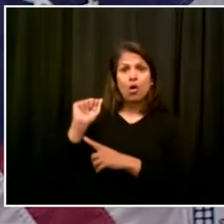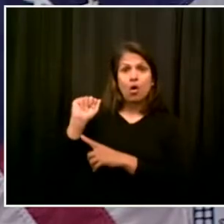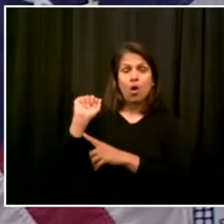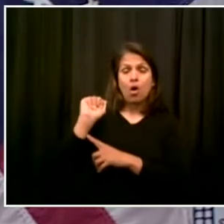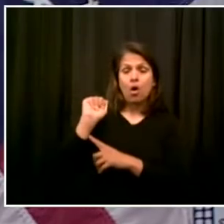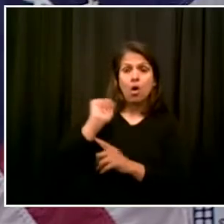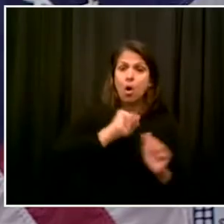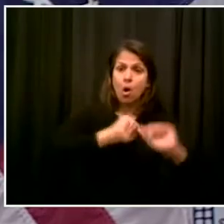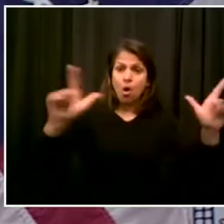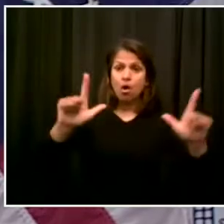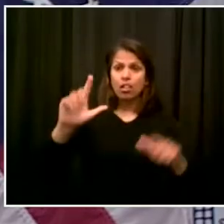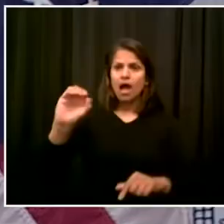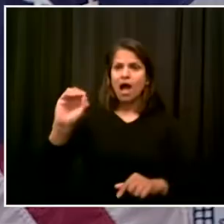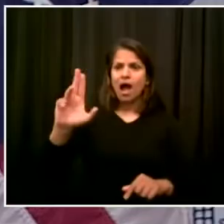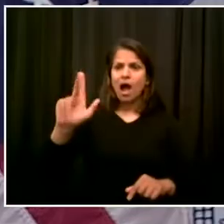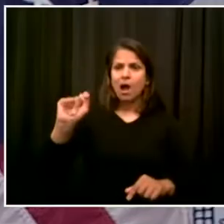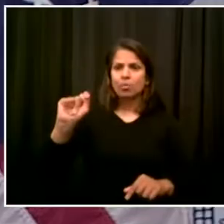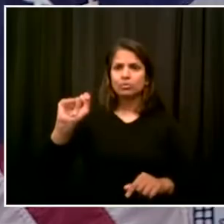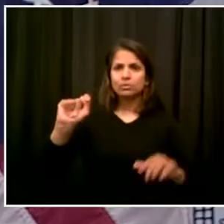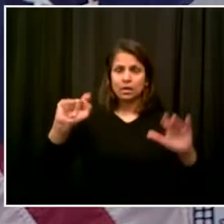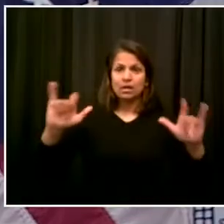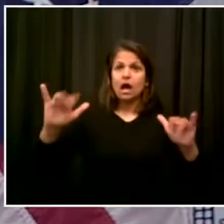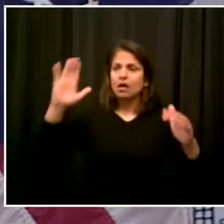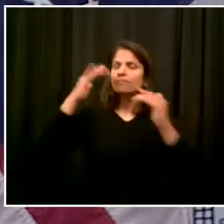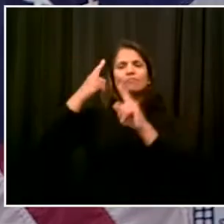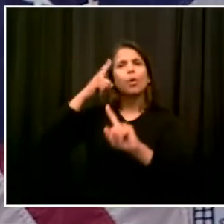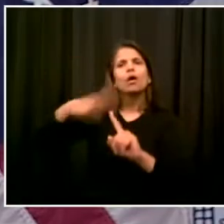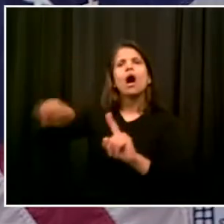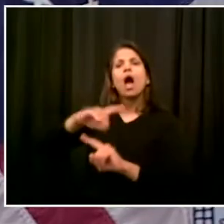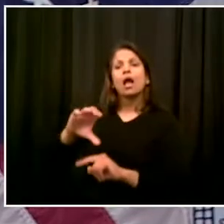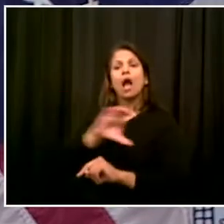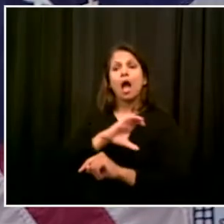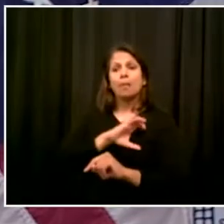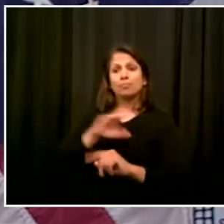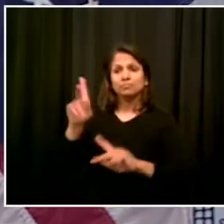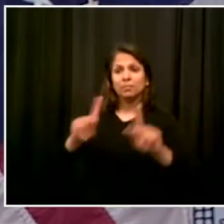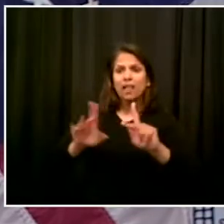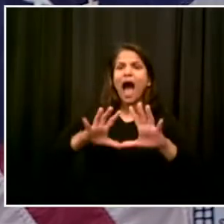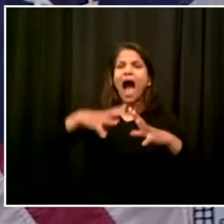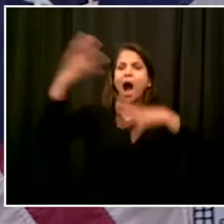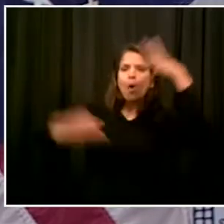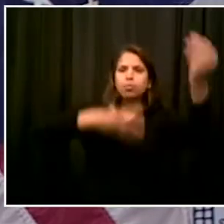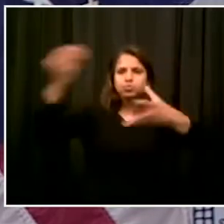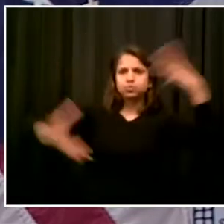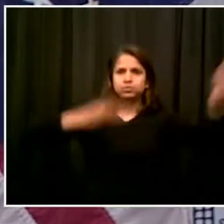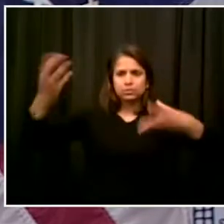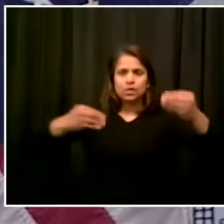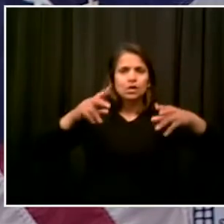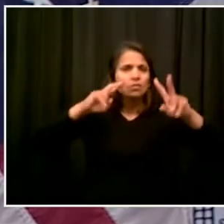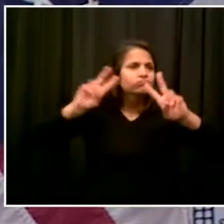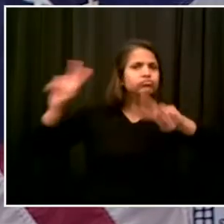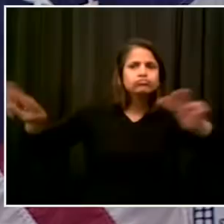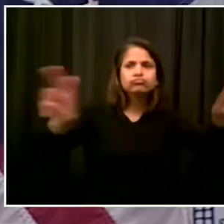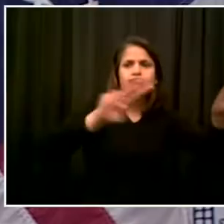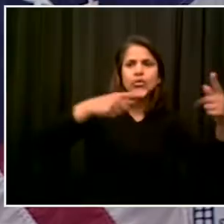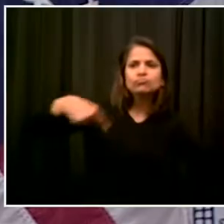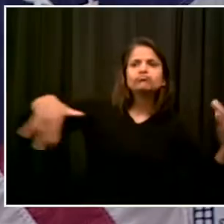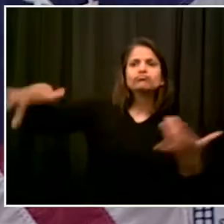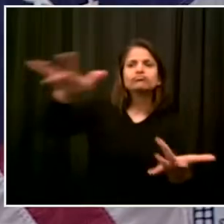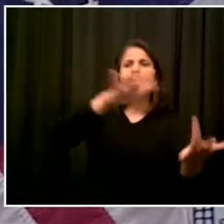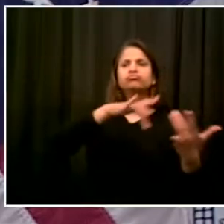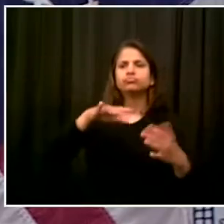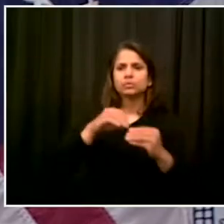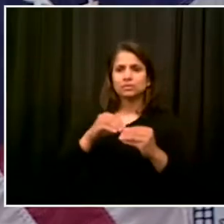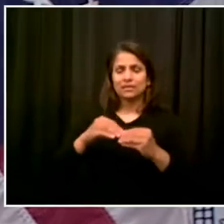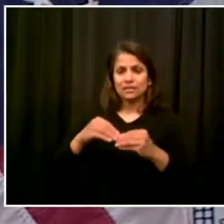areas where there are problems. We're going to be adding to that. We're going to be focusing on the places where we're seeing the biggest shooting increases. That includes Brooklyn North and parts